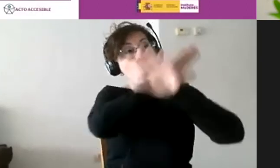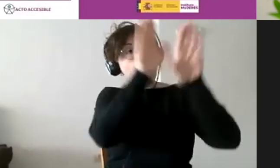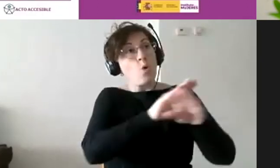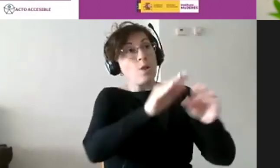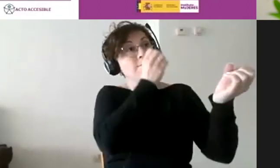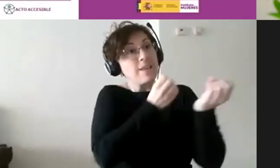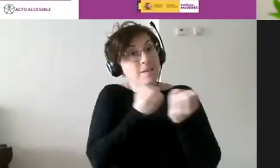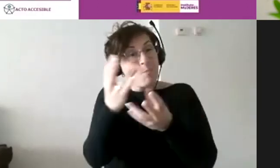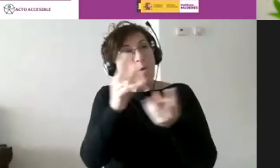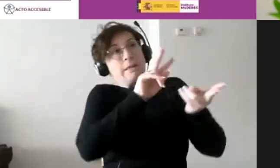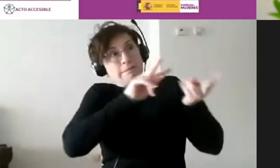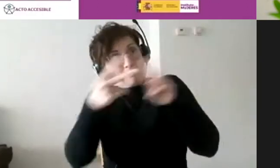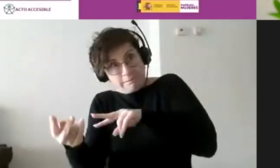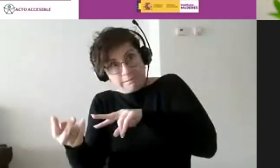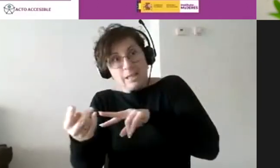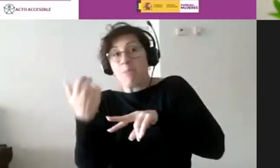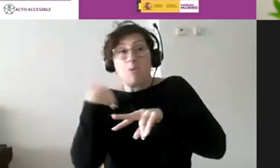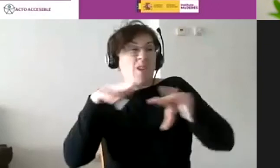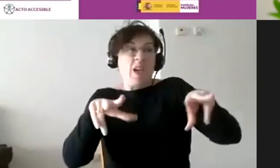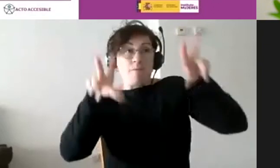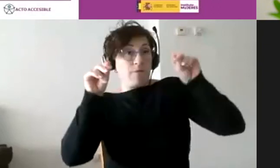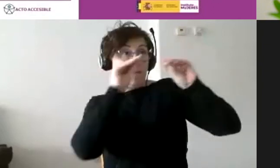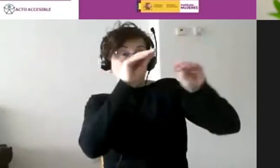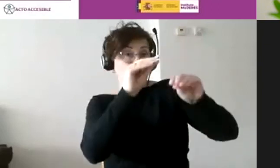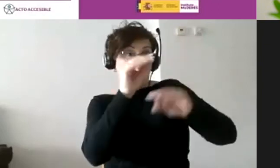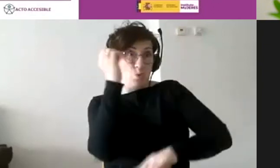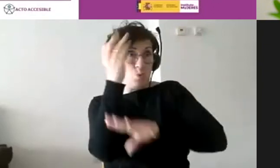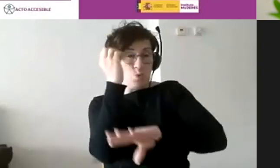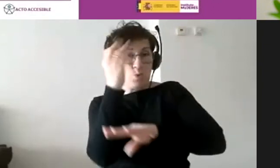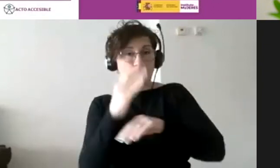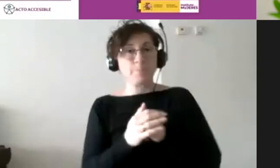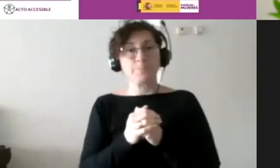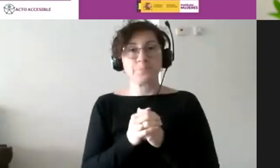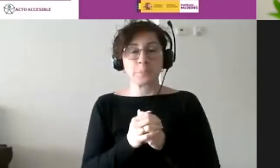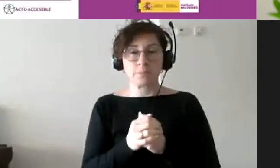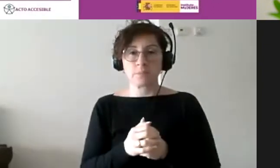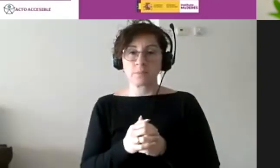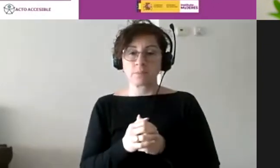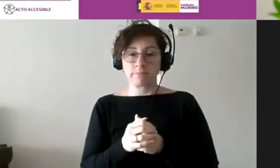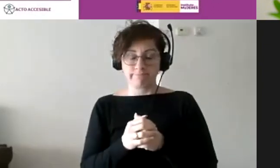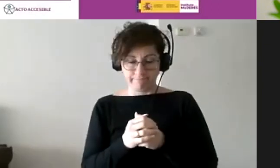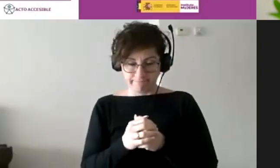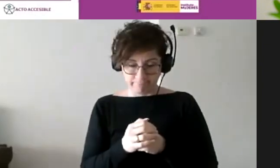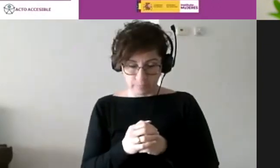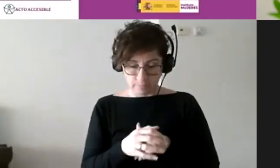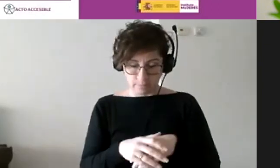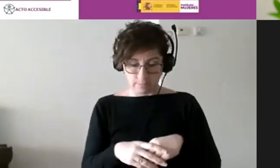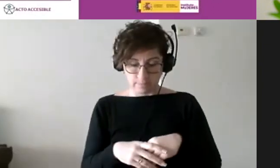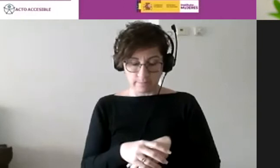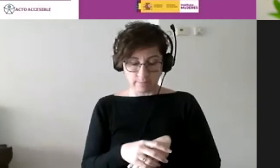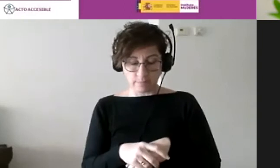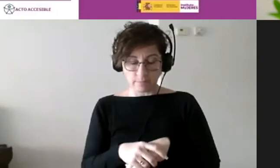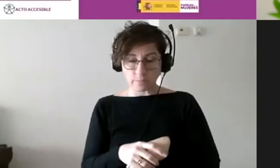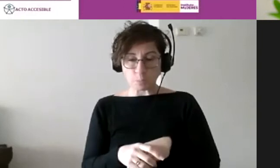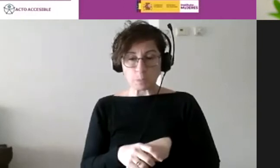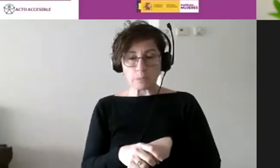Okay. So now it is really important to coordinate the efforts of Ukrainian NGOs, the National Assembly of People with